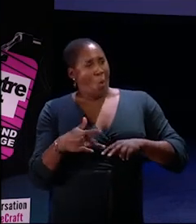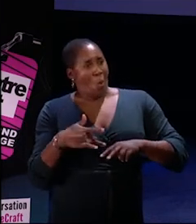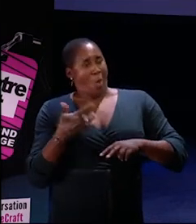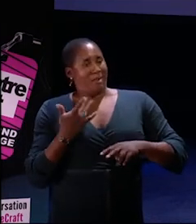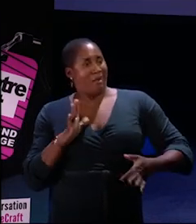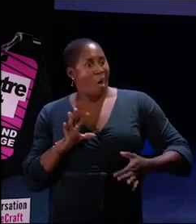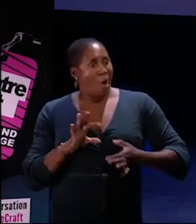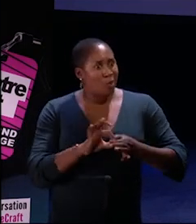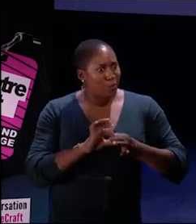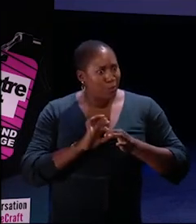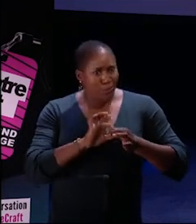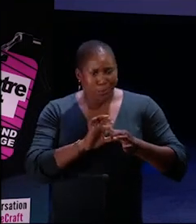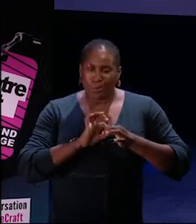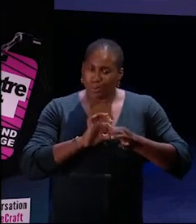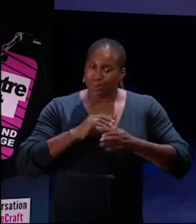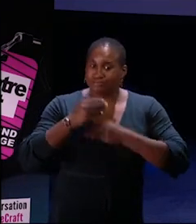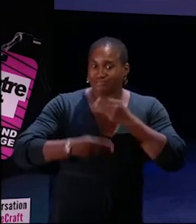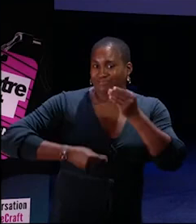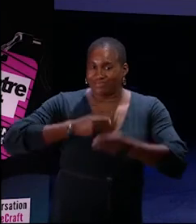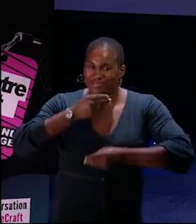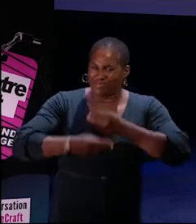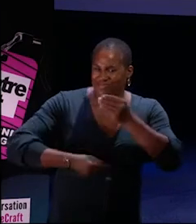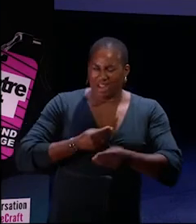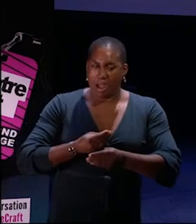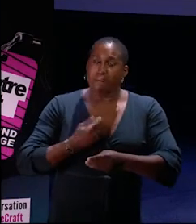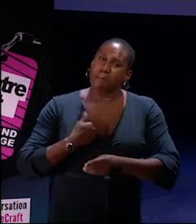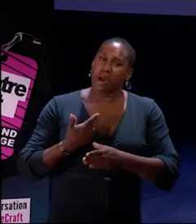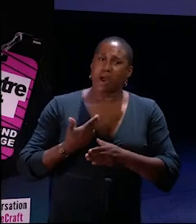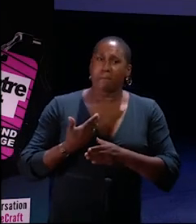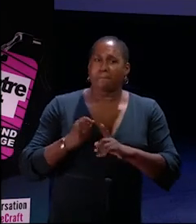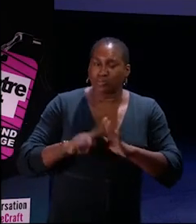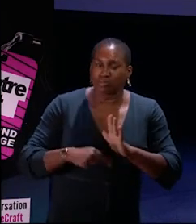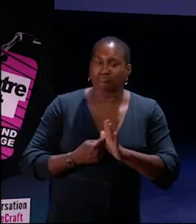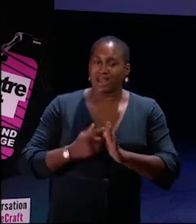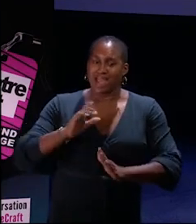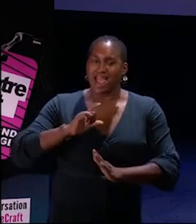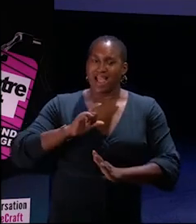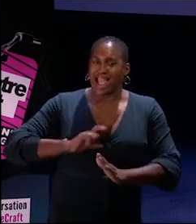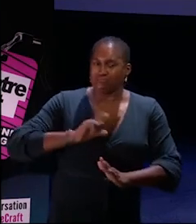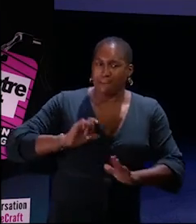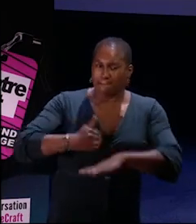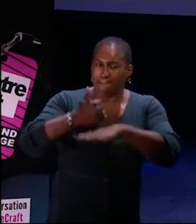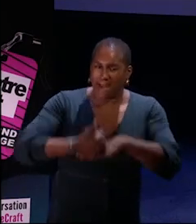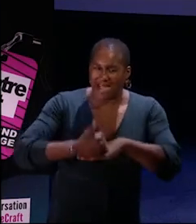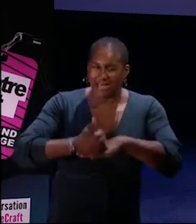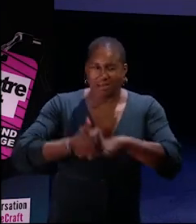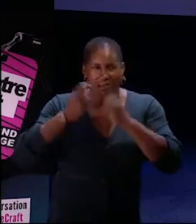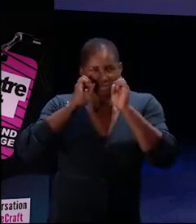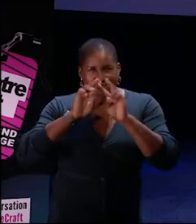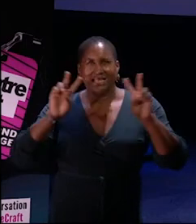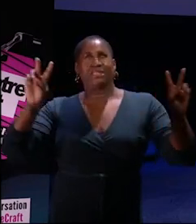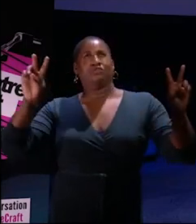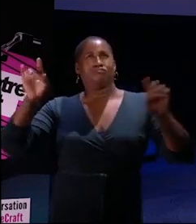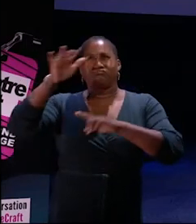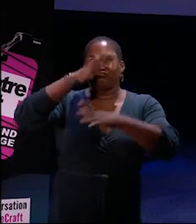the stories. So my work's very much character-based. I think that it's quite visceral. I use a lot of movement, and I like